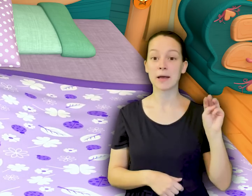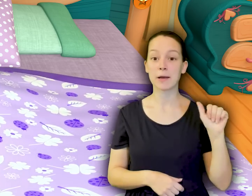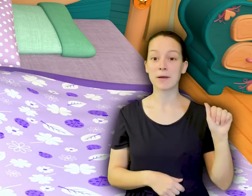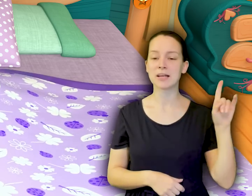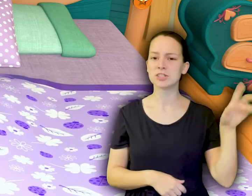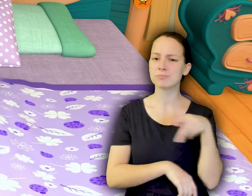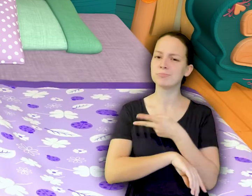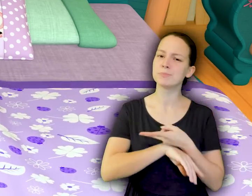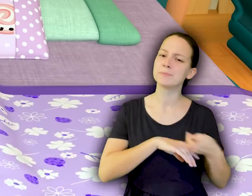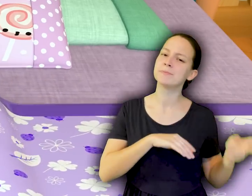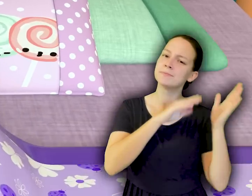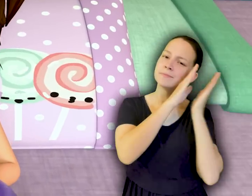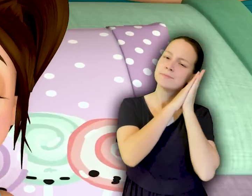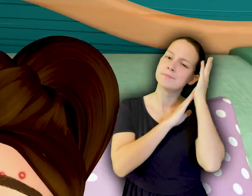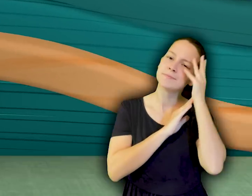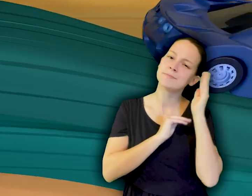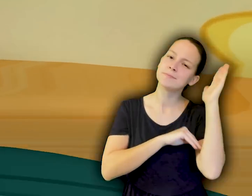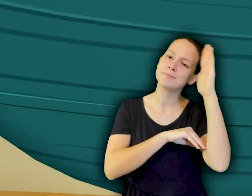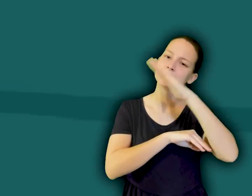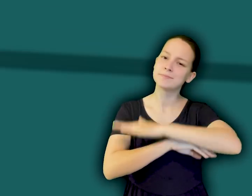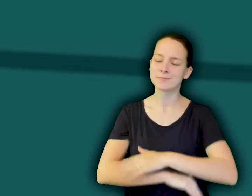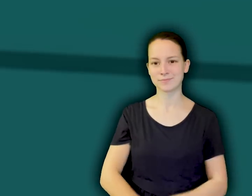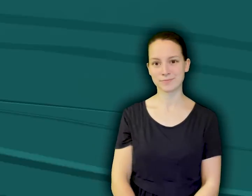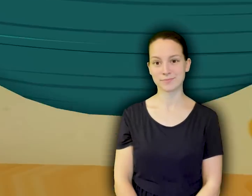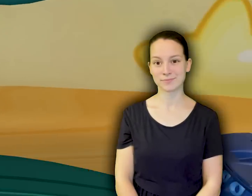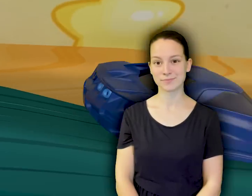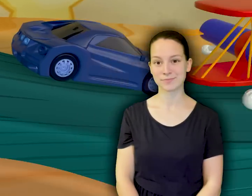lied back down and stayed in bed all